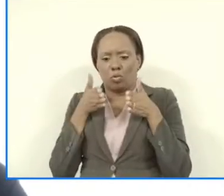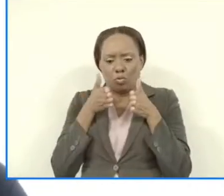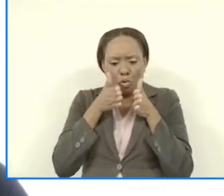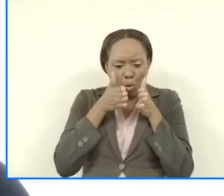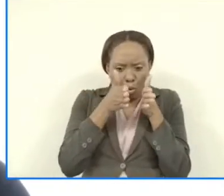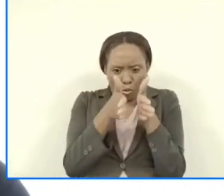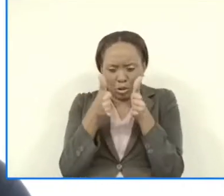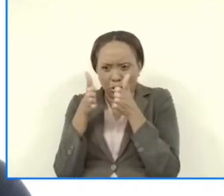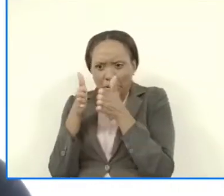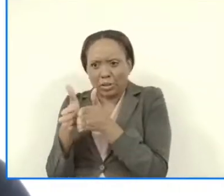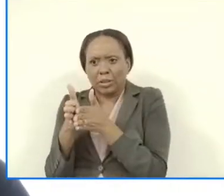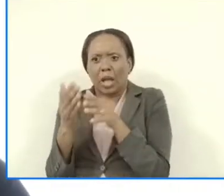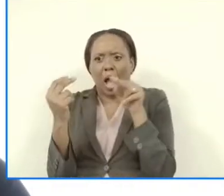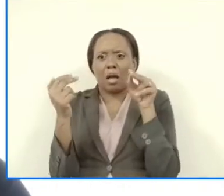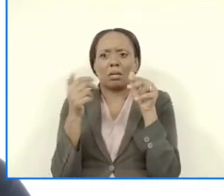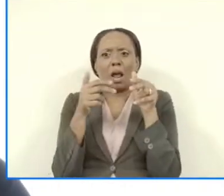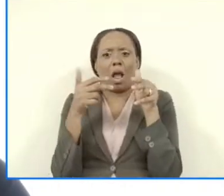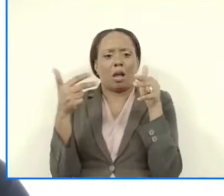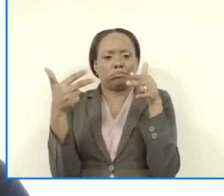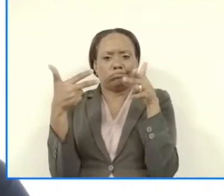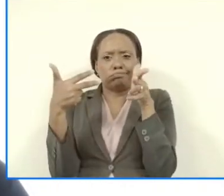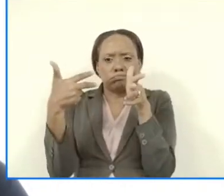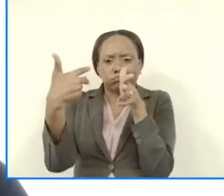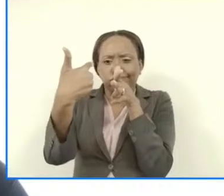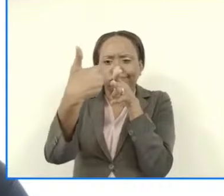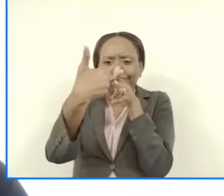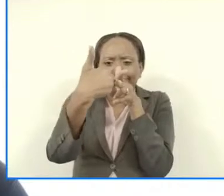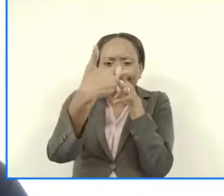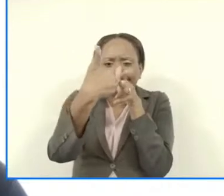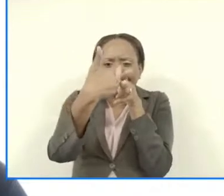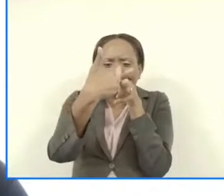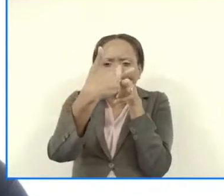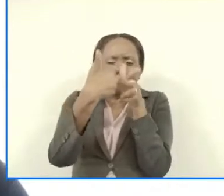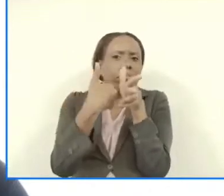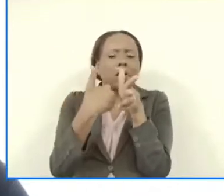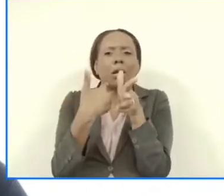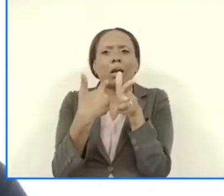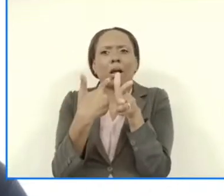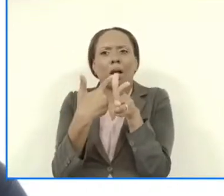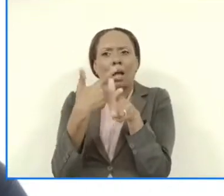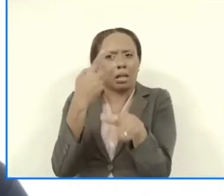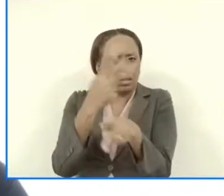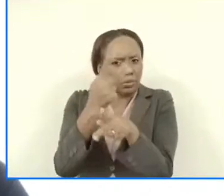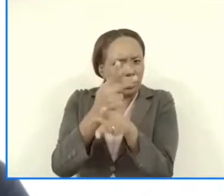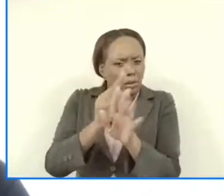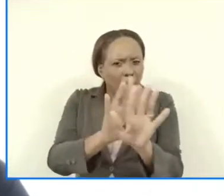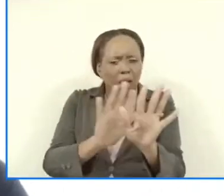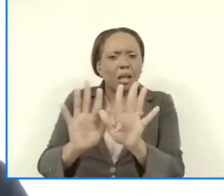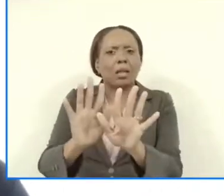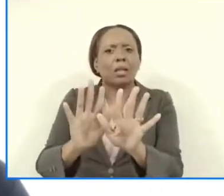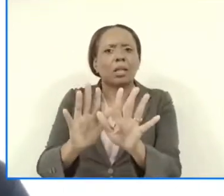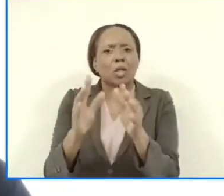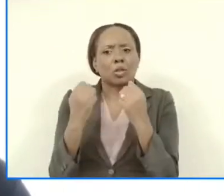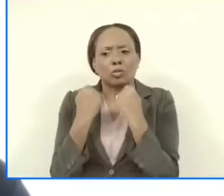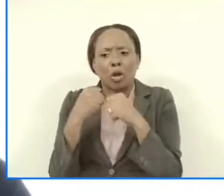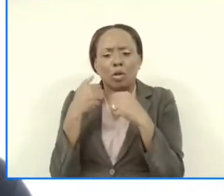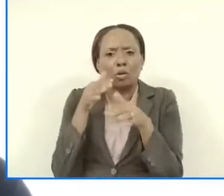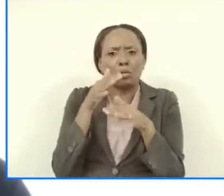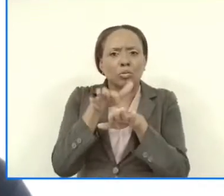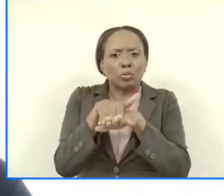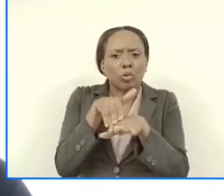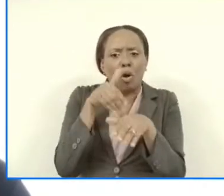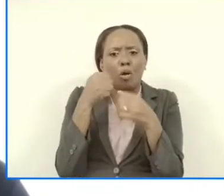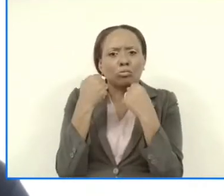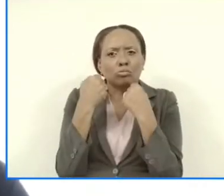roadways where cars are coming very close to crews. So that's another request to be very